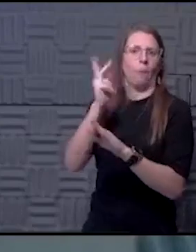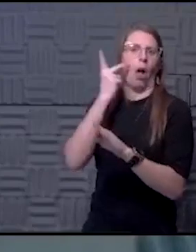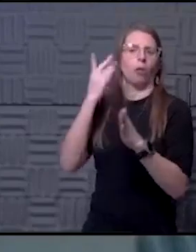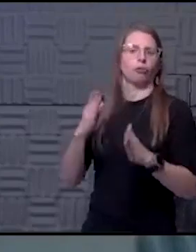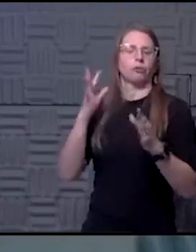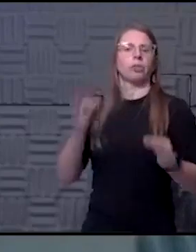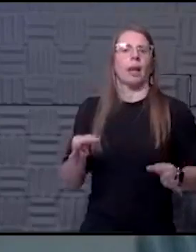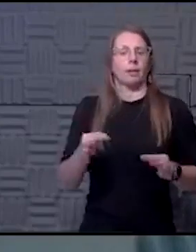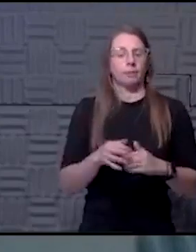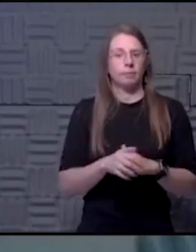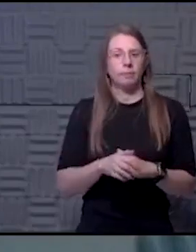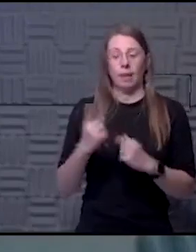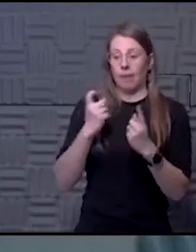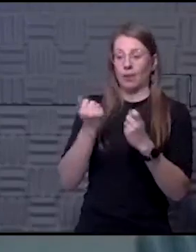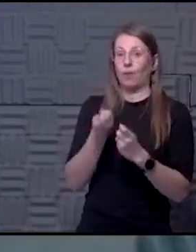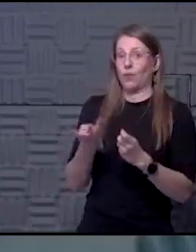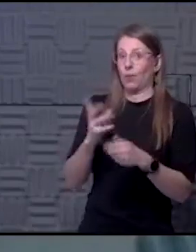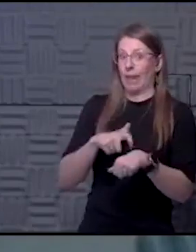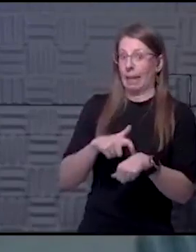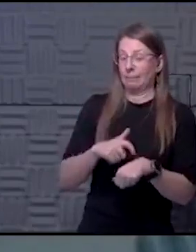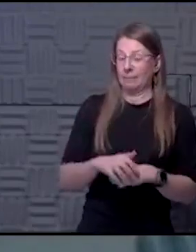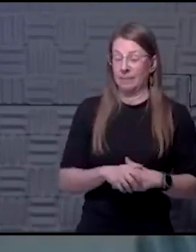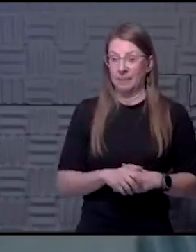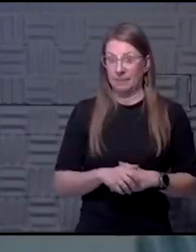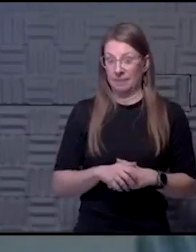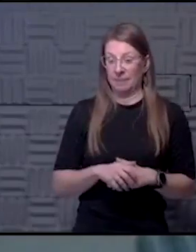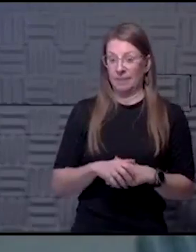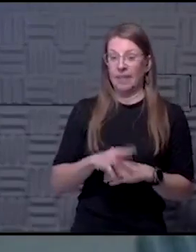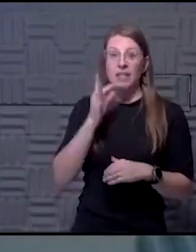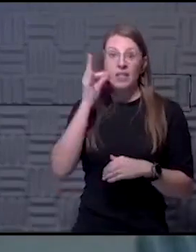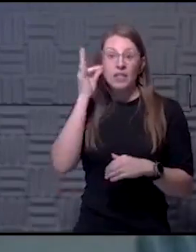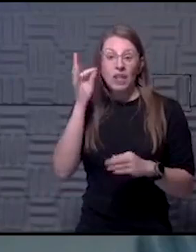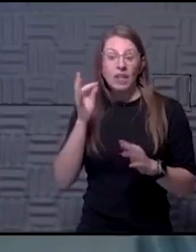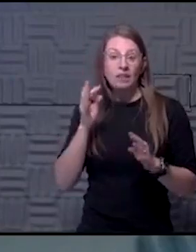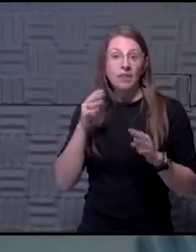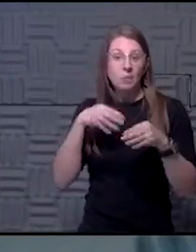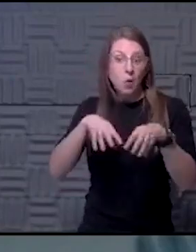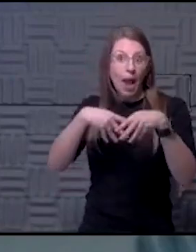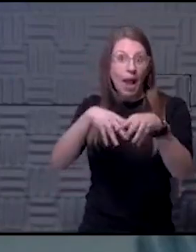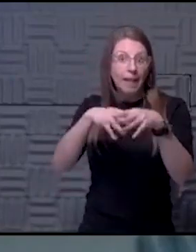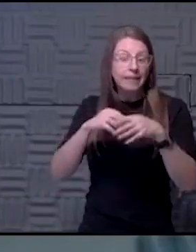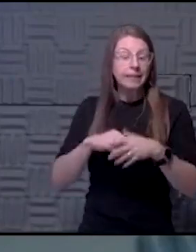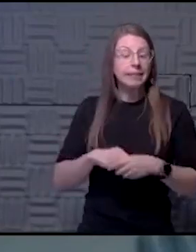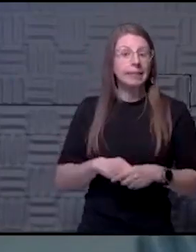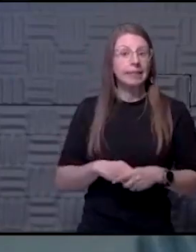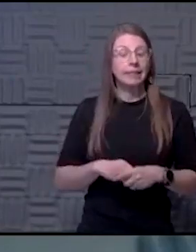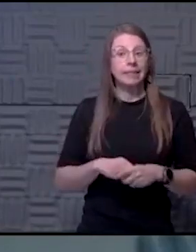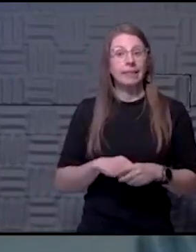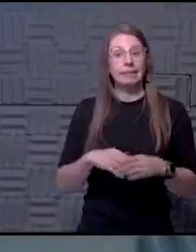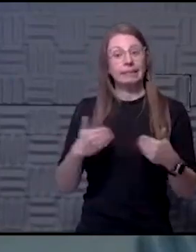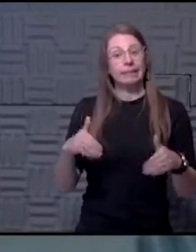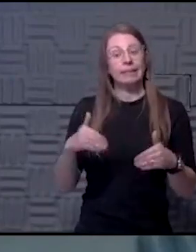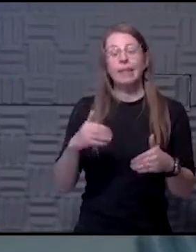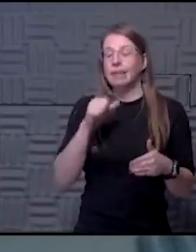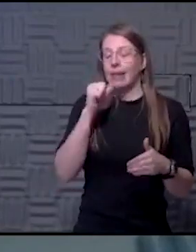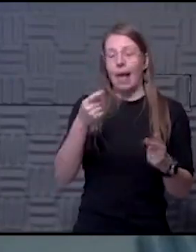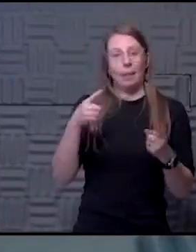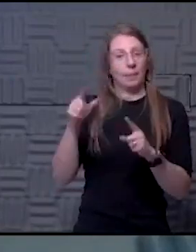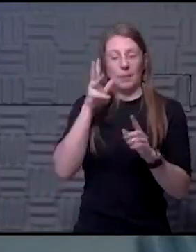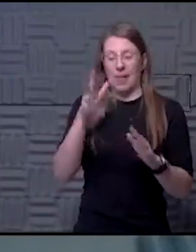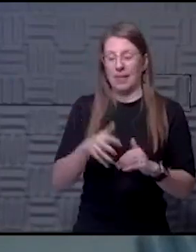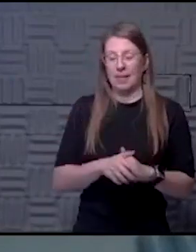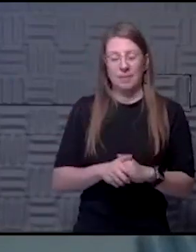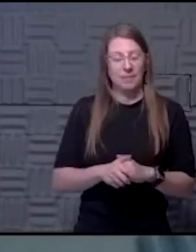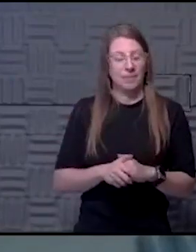decided. And by the way, I've been asked a few times, a Chiefs parade in the classic sense as we knew it is highly unlikely, indeed